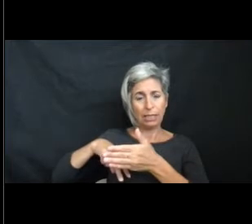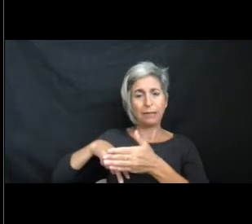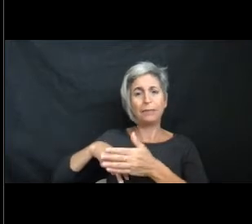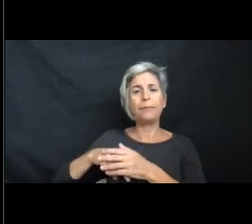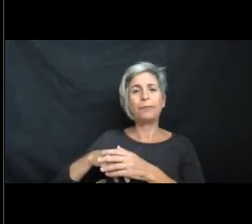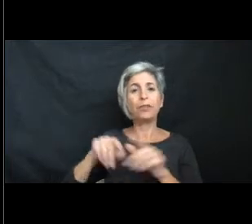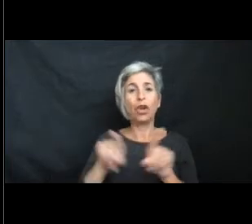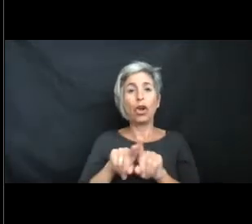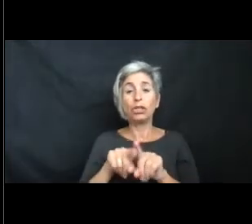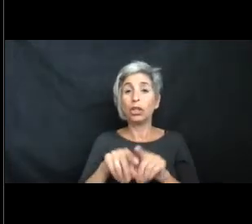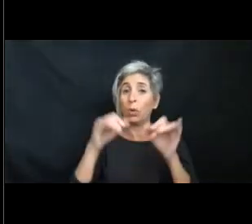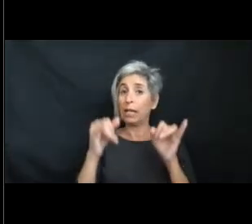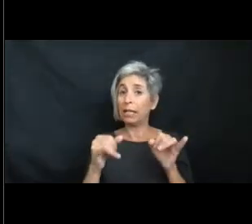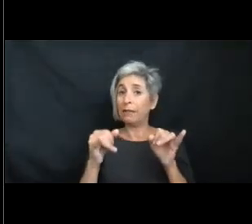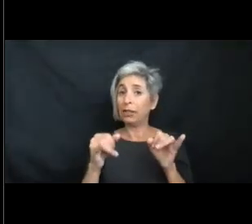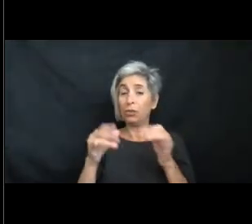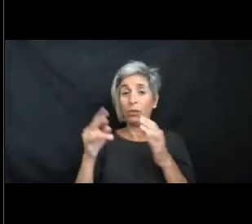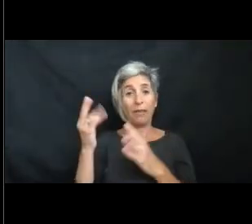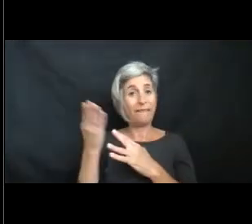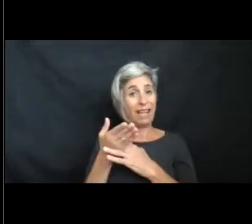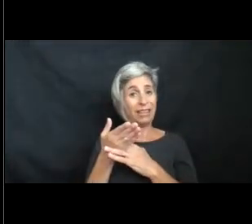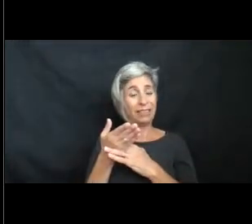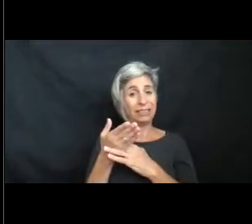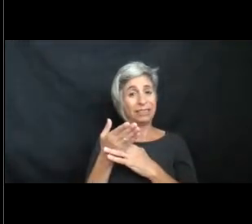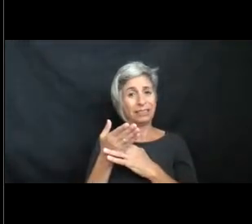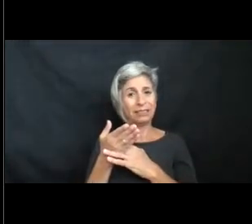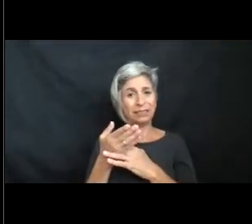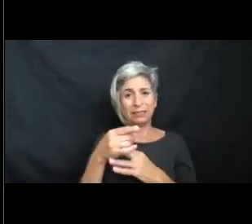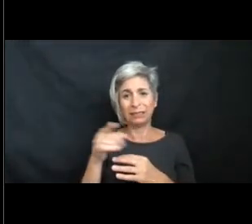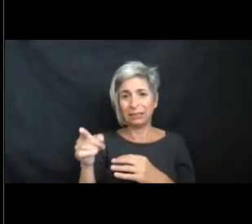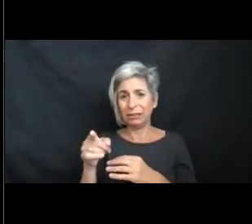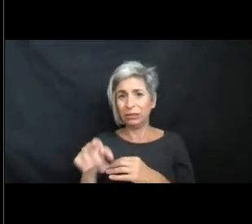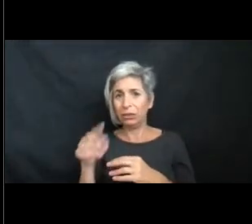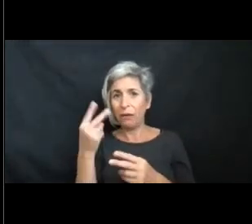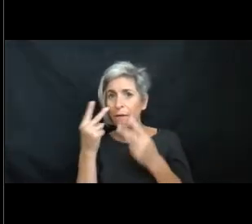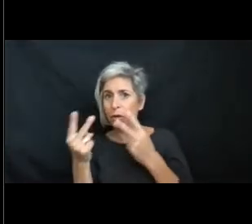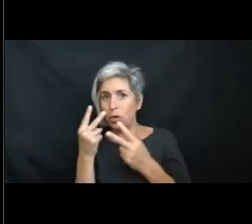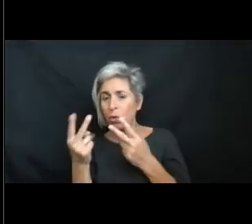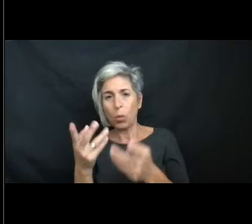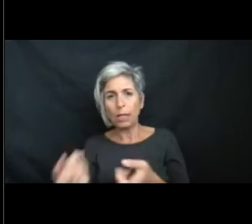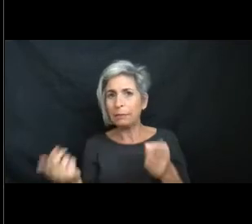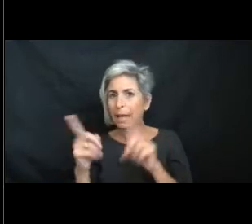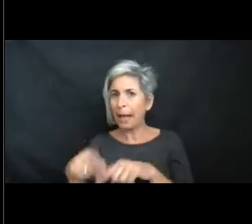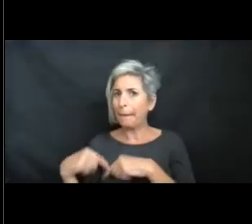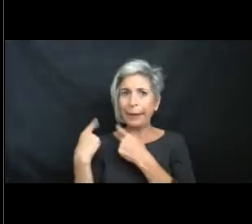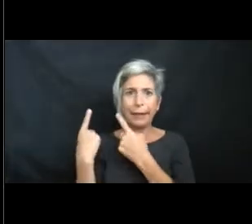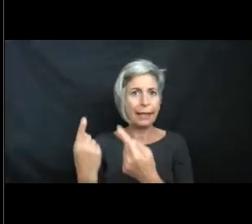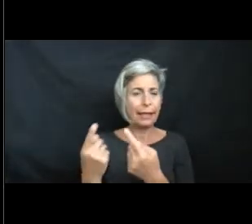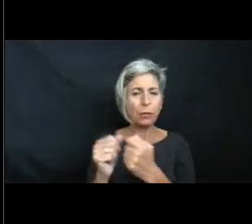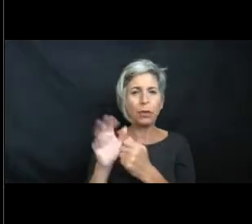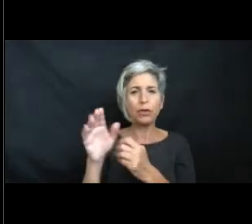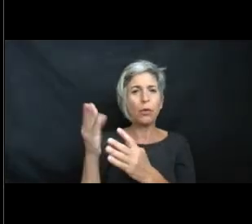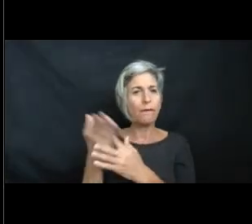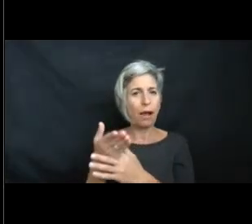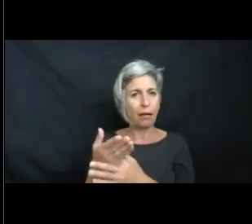individual file and select the marked up section here to just view what's been done to this specific